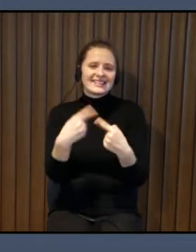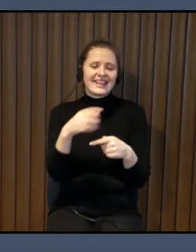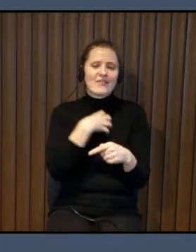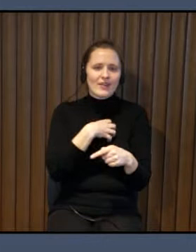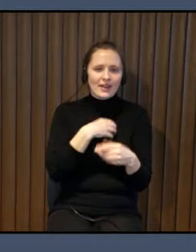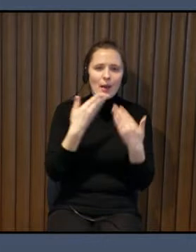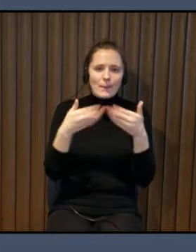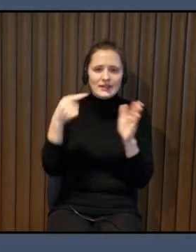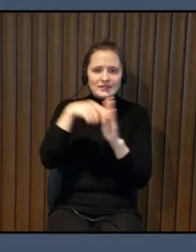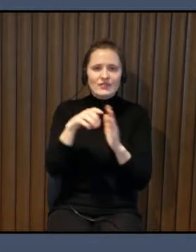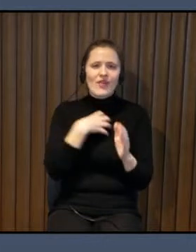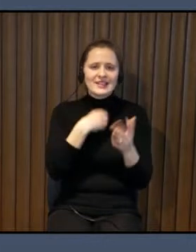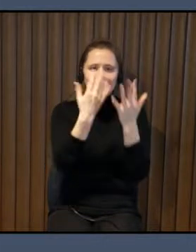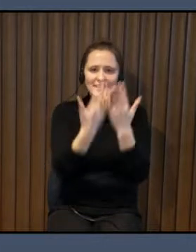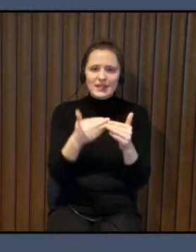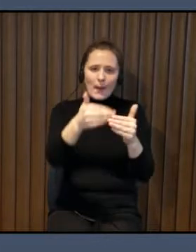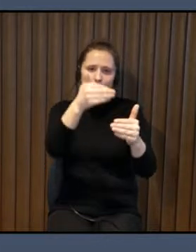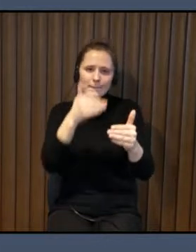men. Accessibility